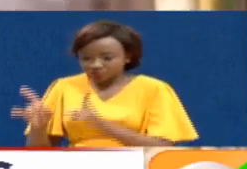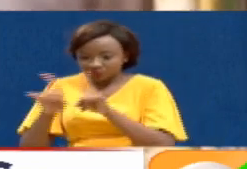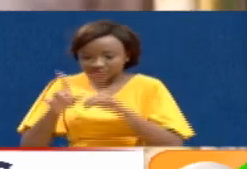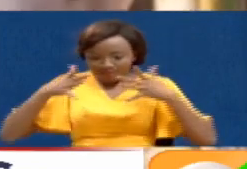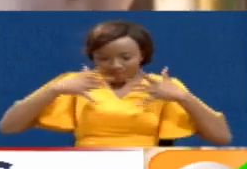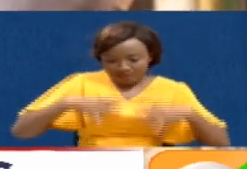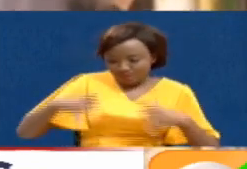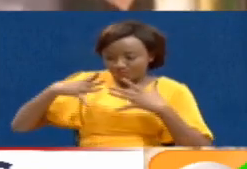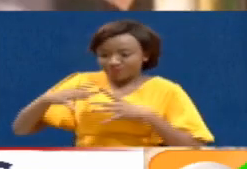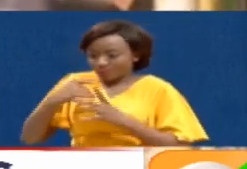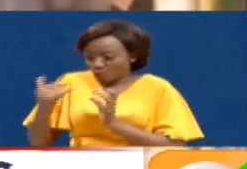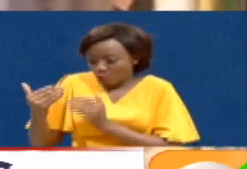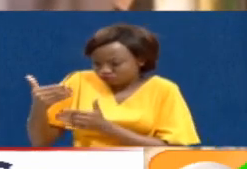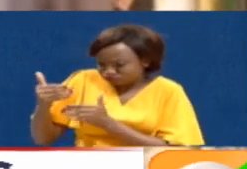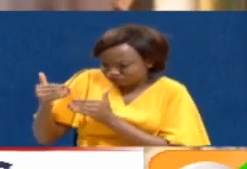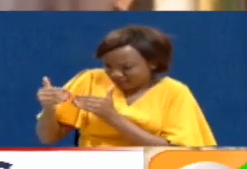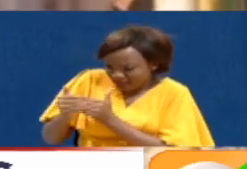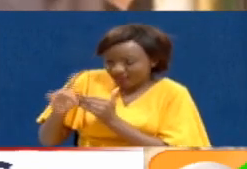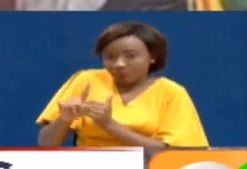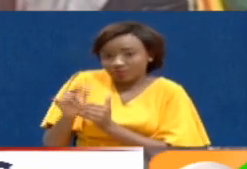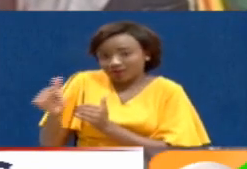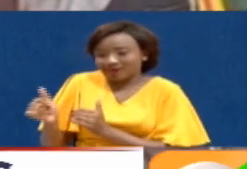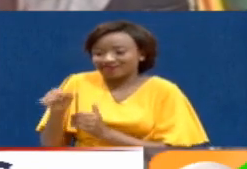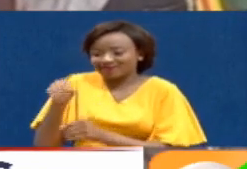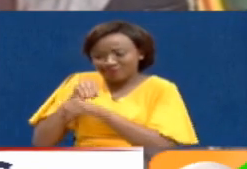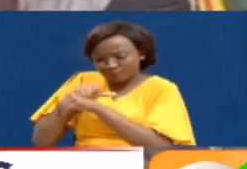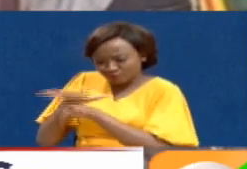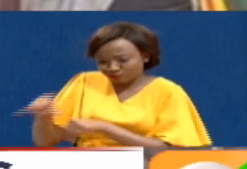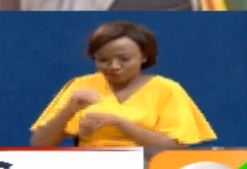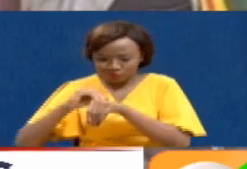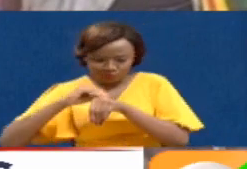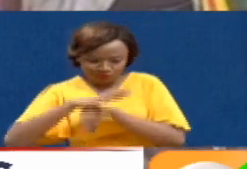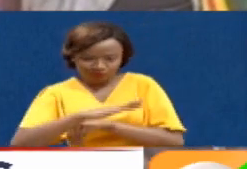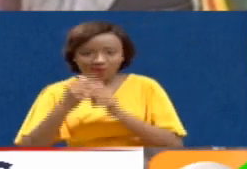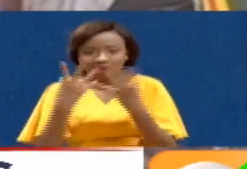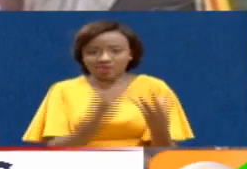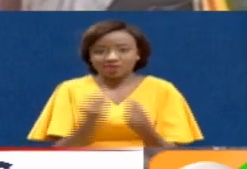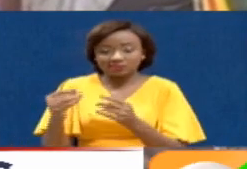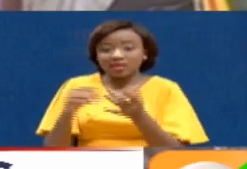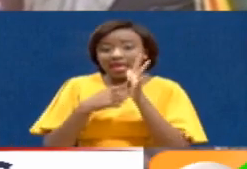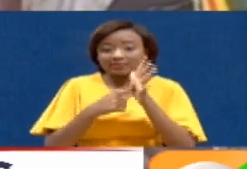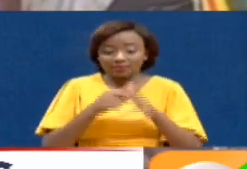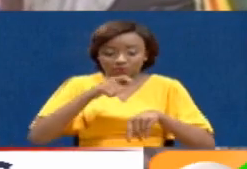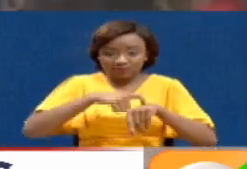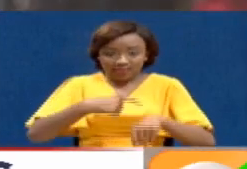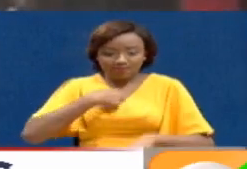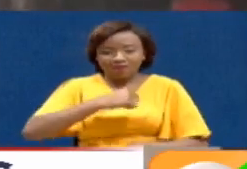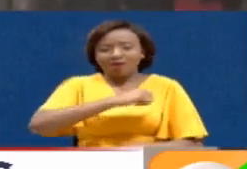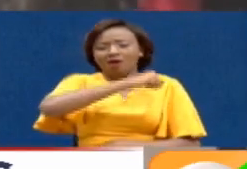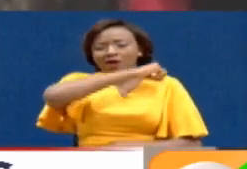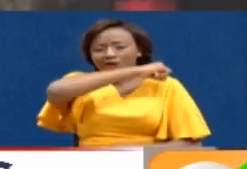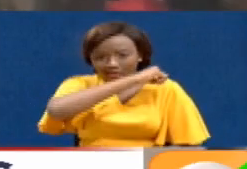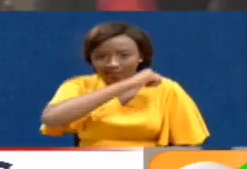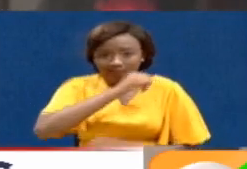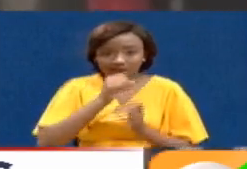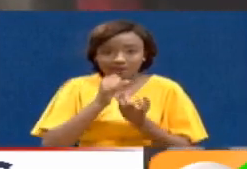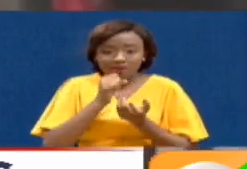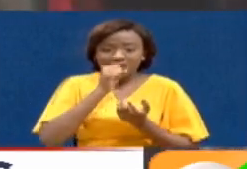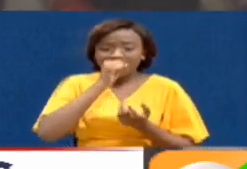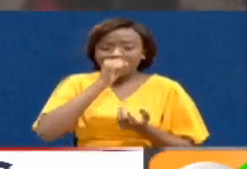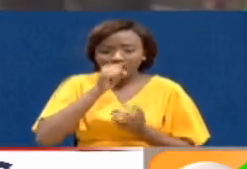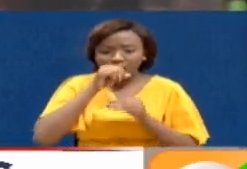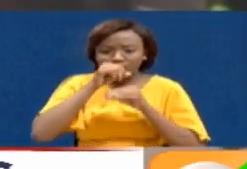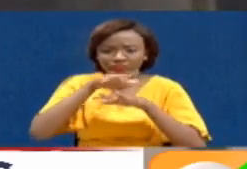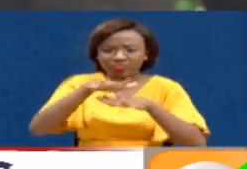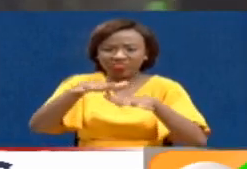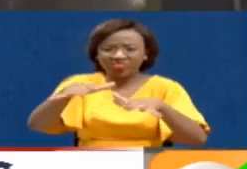who are in close contact with one another. This happens when an infected person coughs or sneezes, releasing